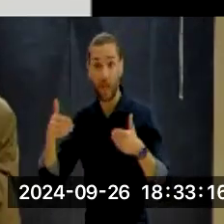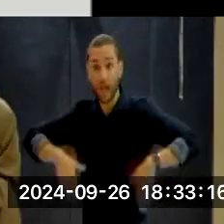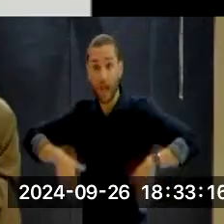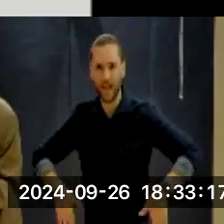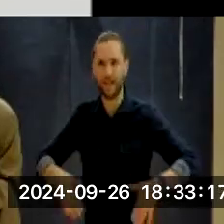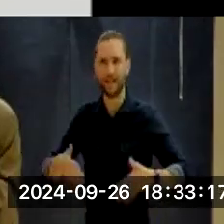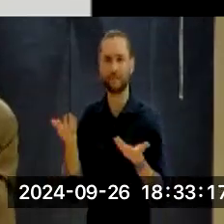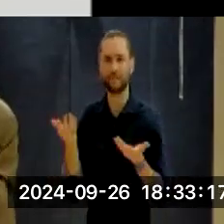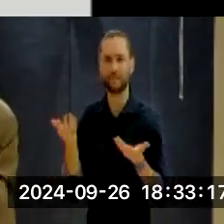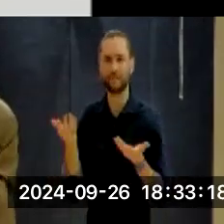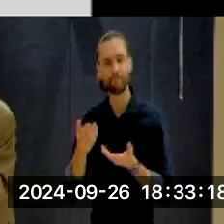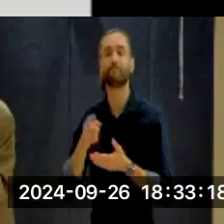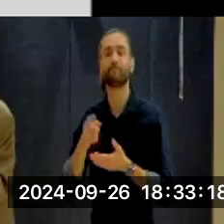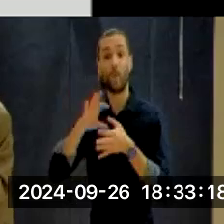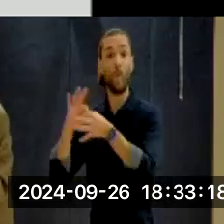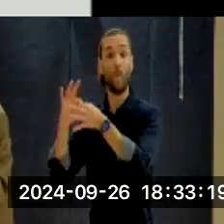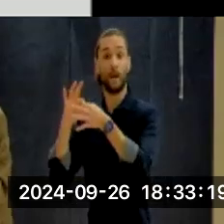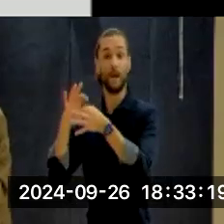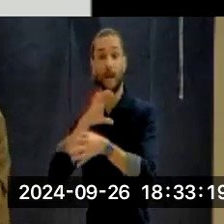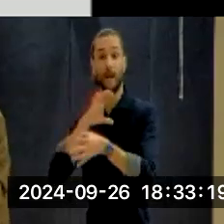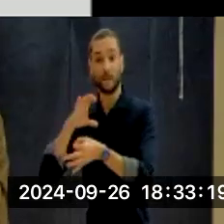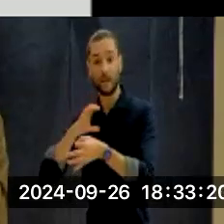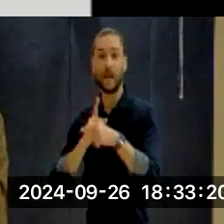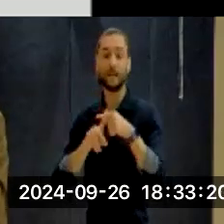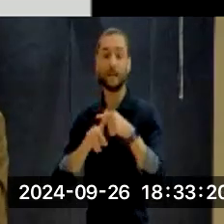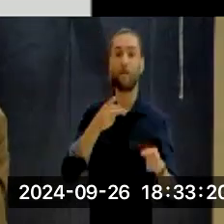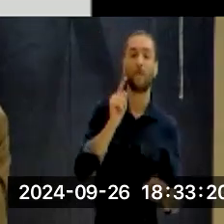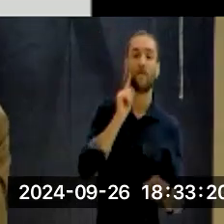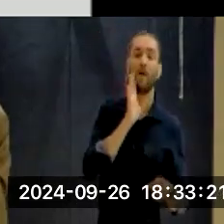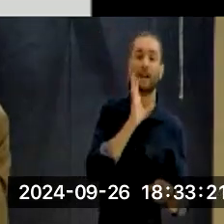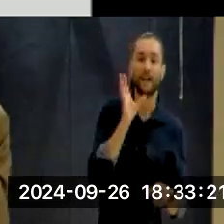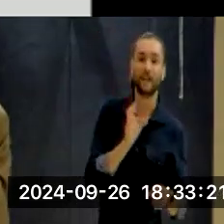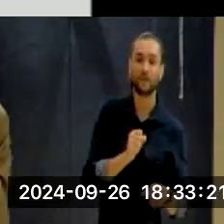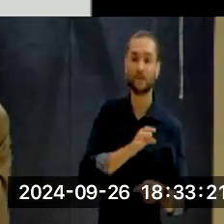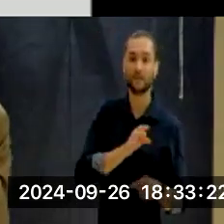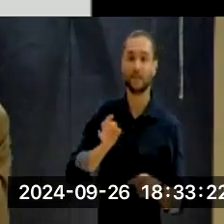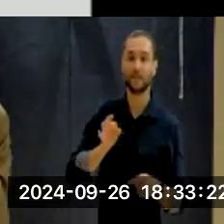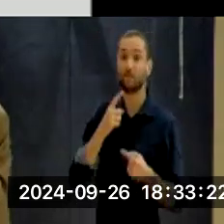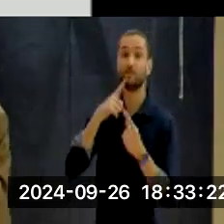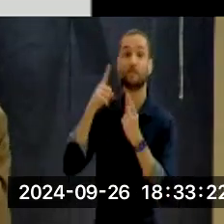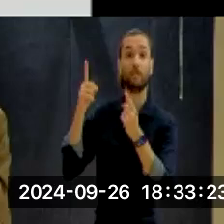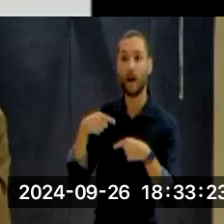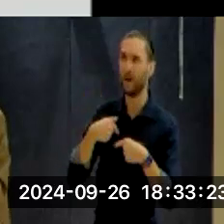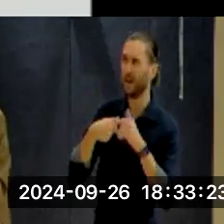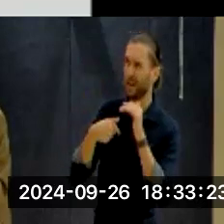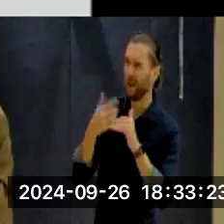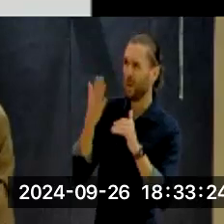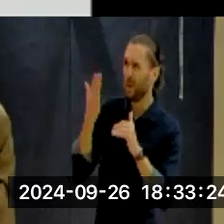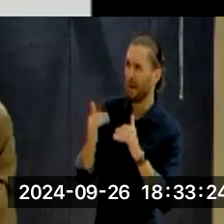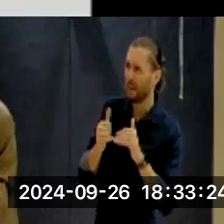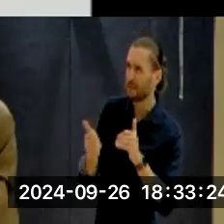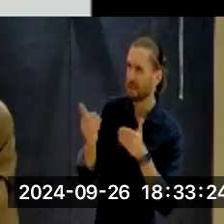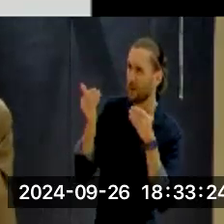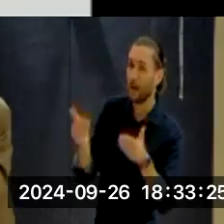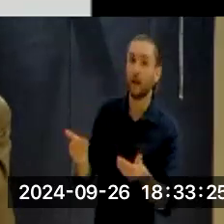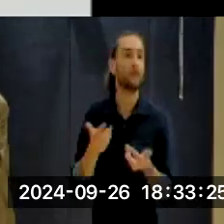the coordinating council and the Department of Aging that staffs it simply don't have the resources and